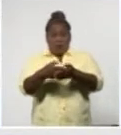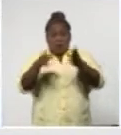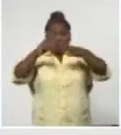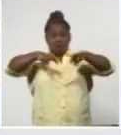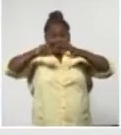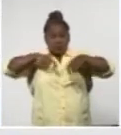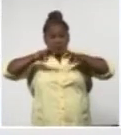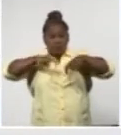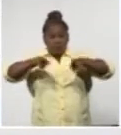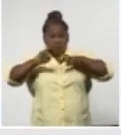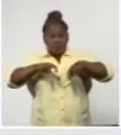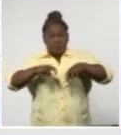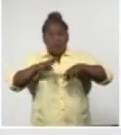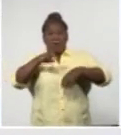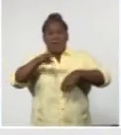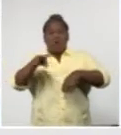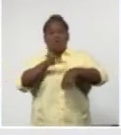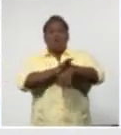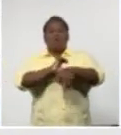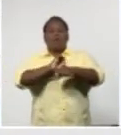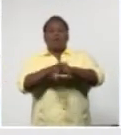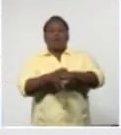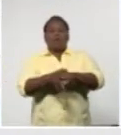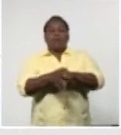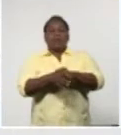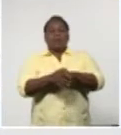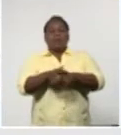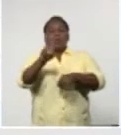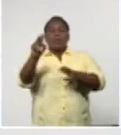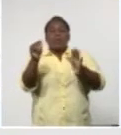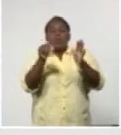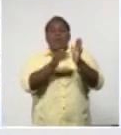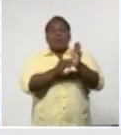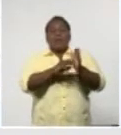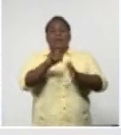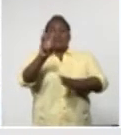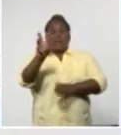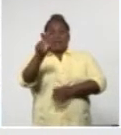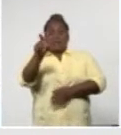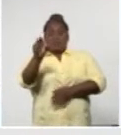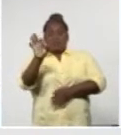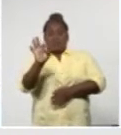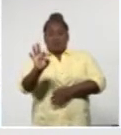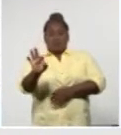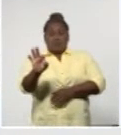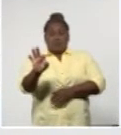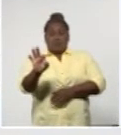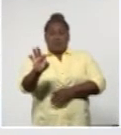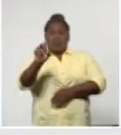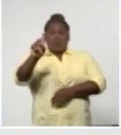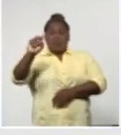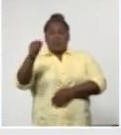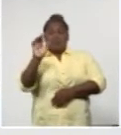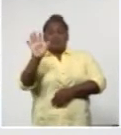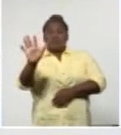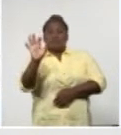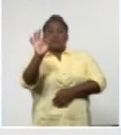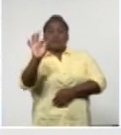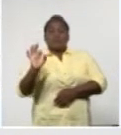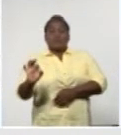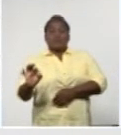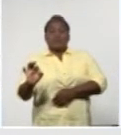155,381 samples processed to diagnose SARS-CoV-2 and COVID-19, and